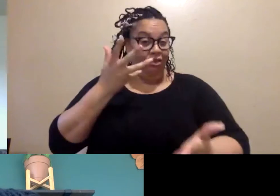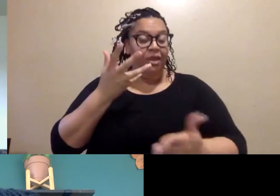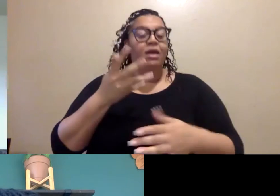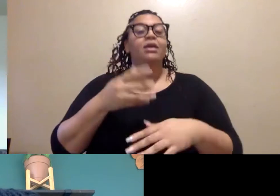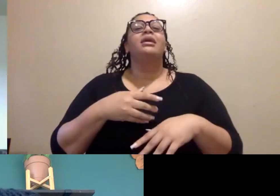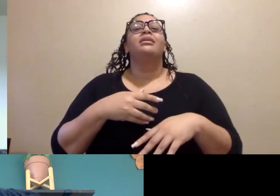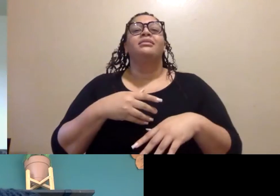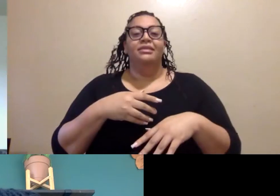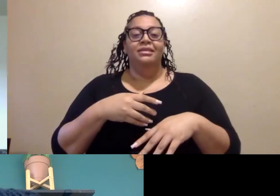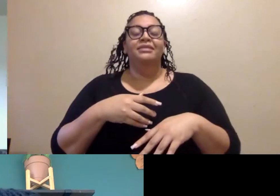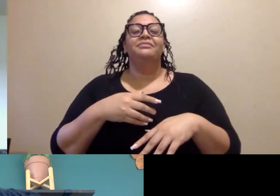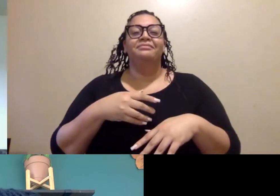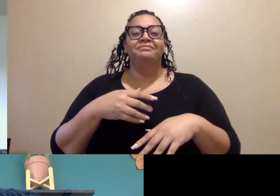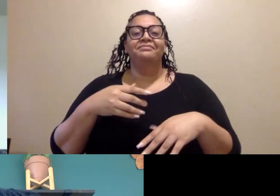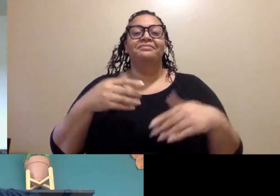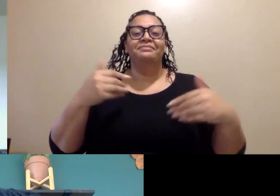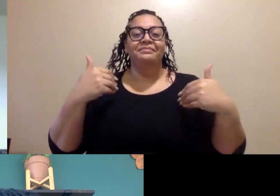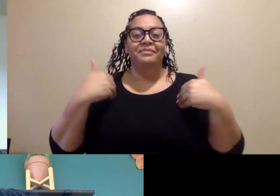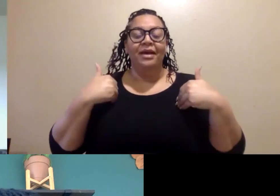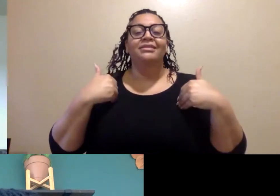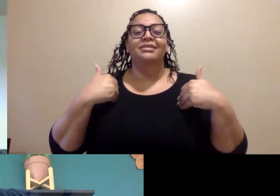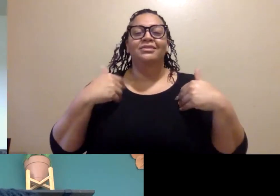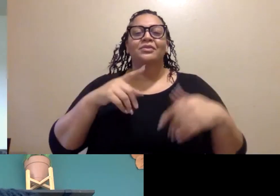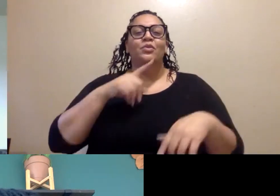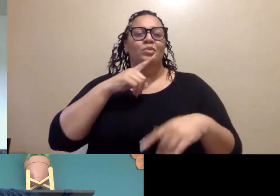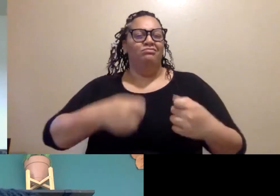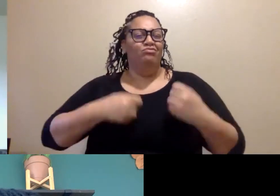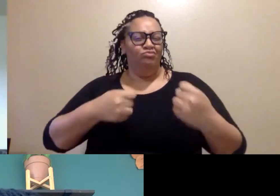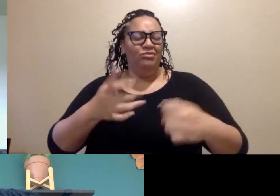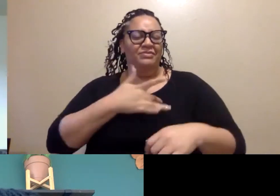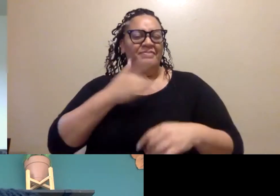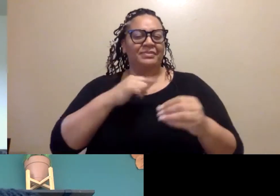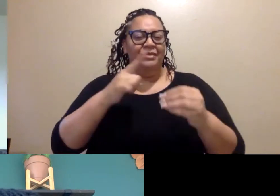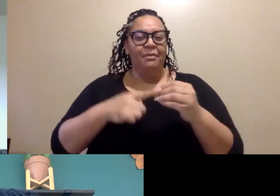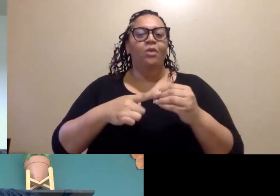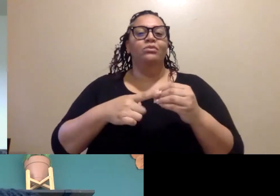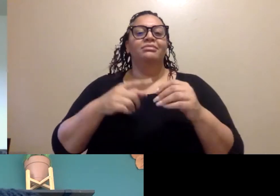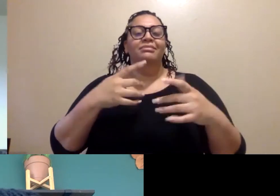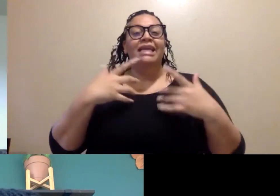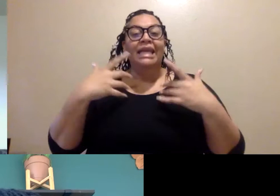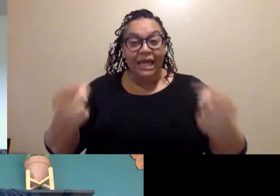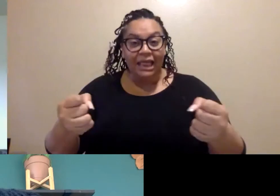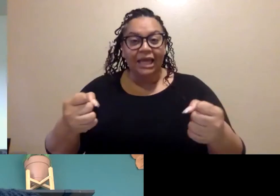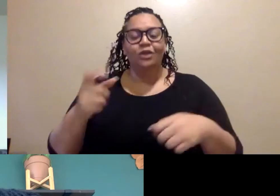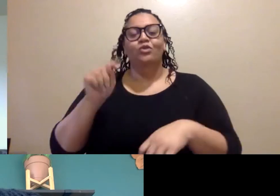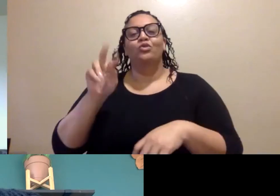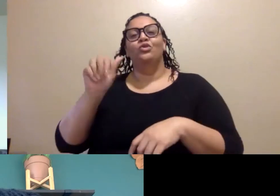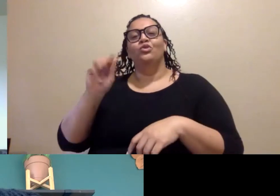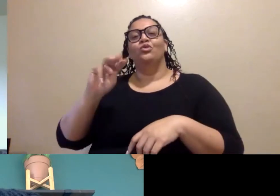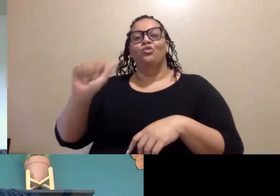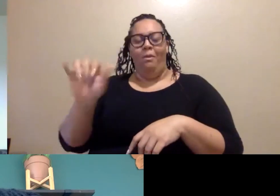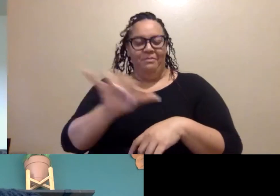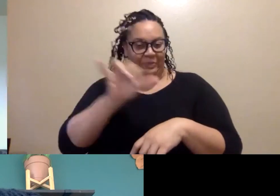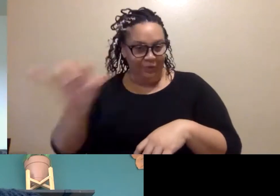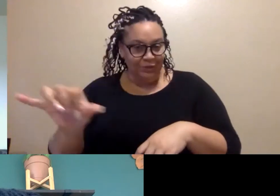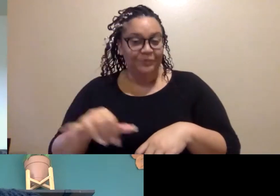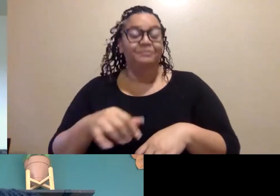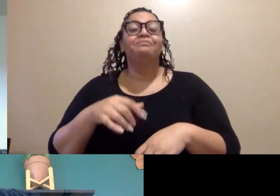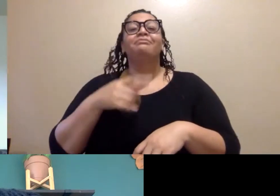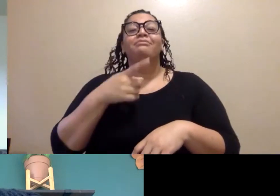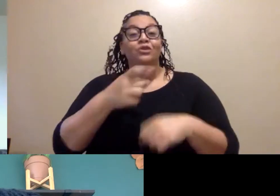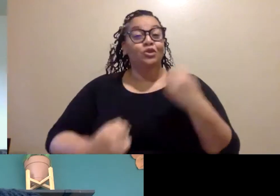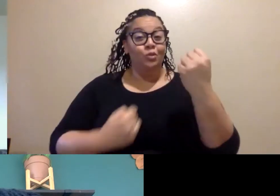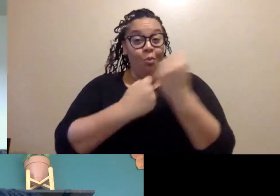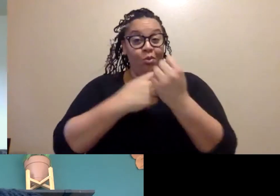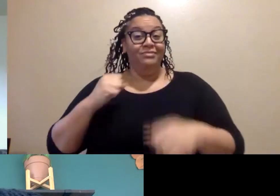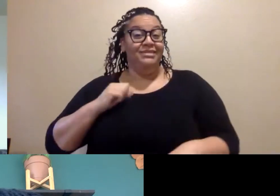processing historical generational trauma related to oppression inflicted on communities. She is also a supporting staff at the Healing